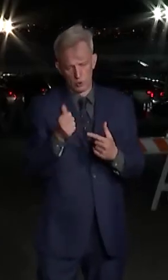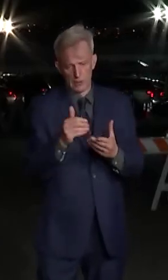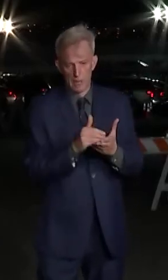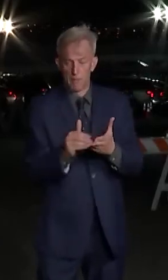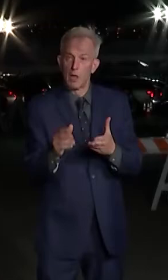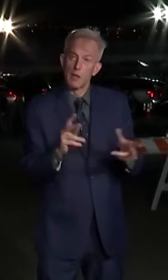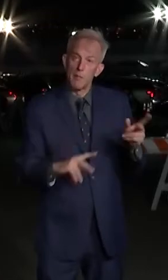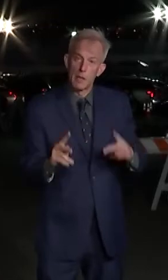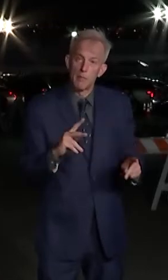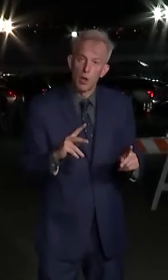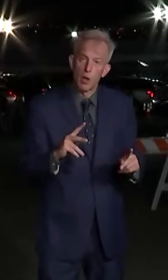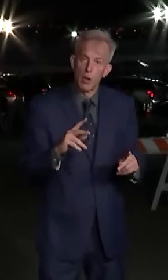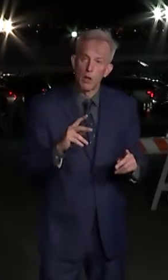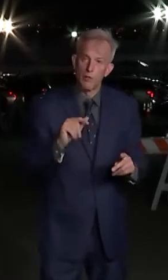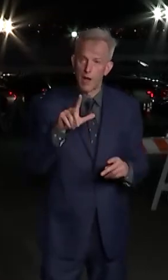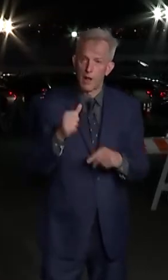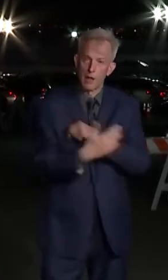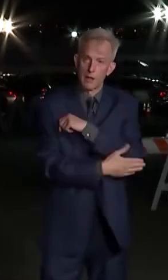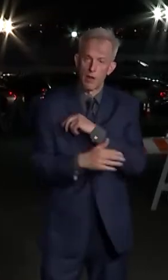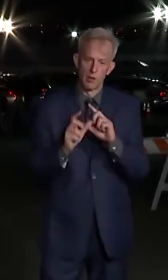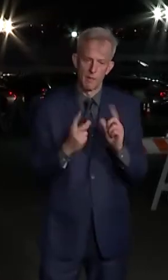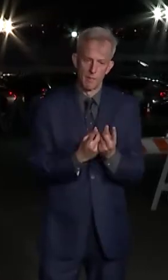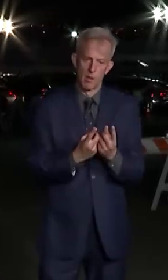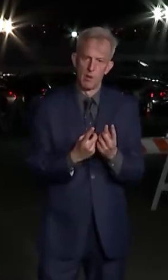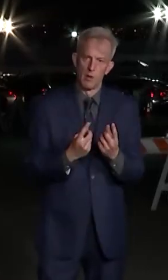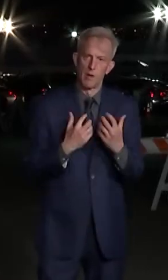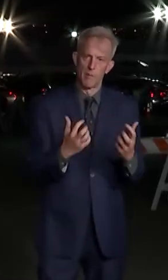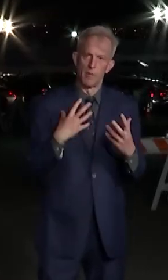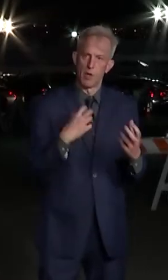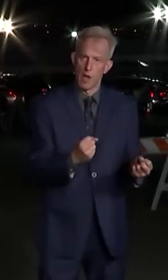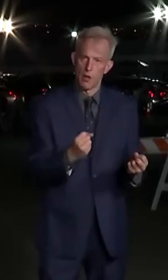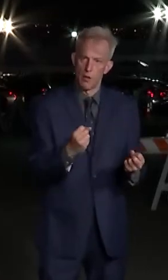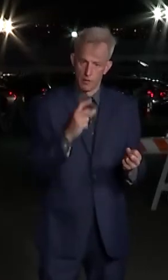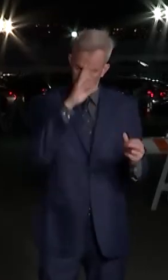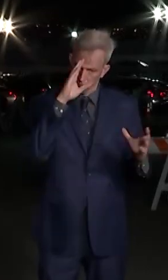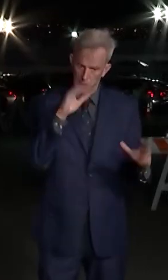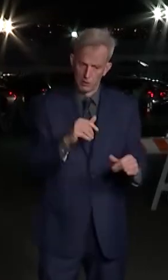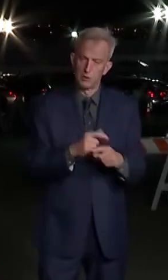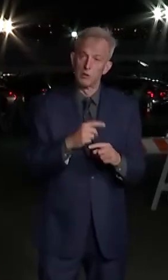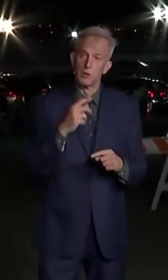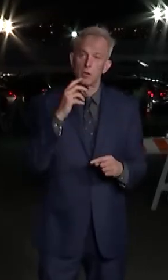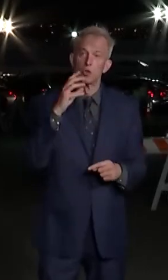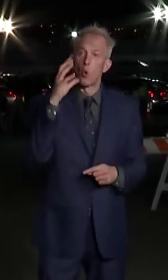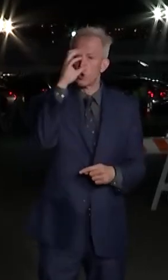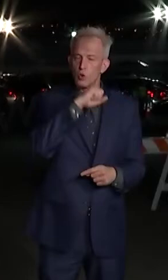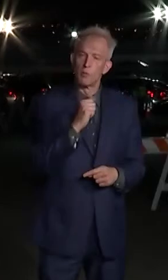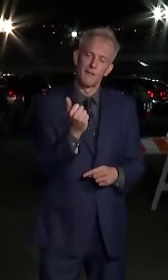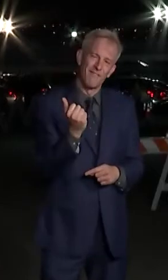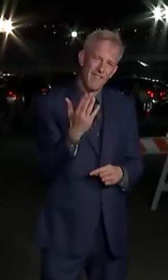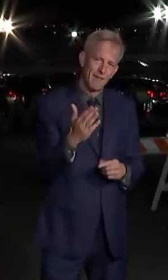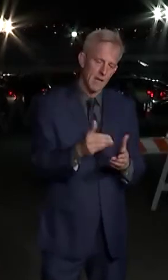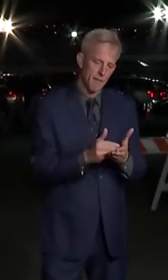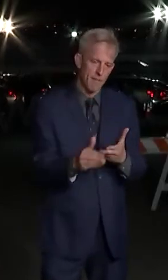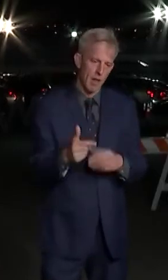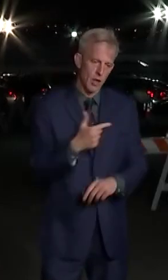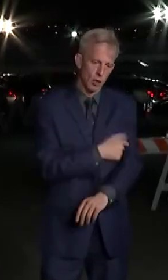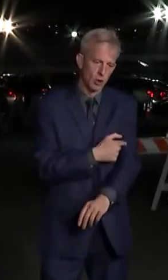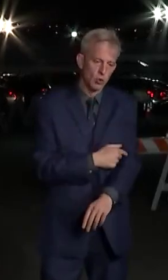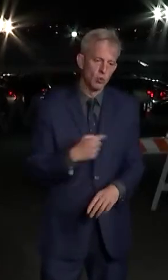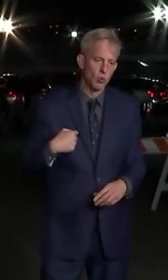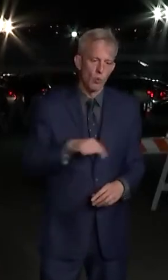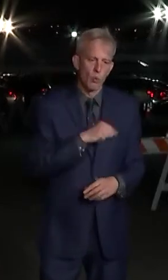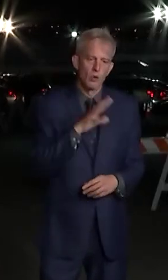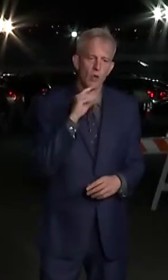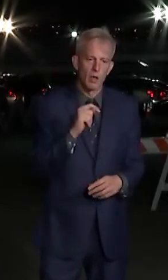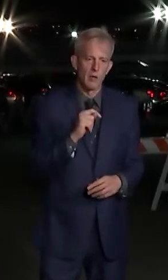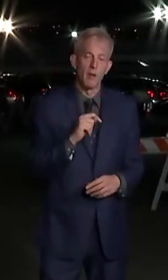level expects to get a vaccination, maybe not all of them will be 2-dose vaccines, but let's assume it's 15 million doses. We're talking about